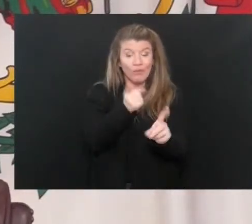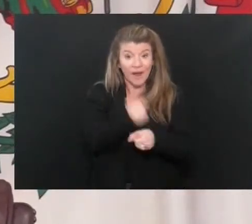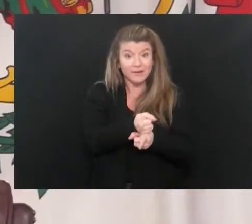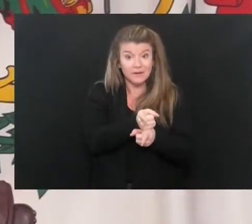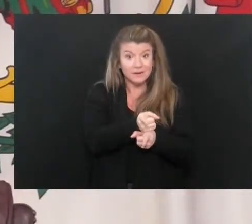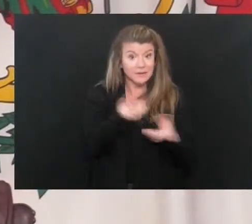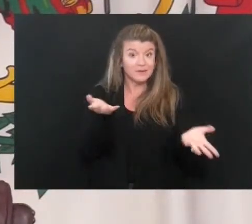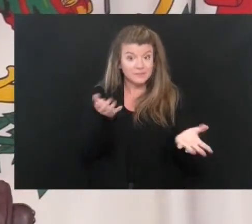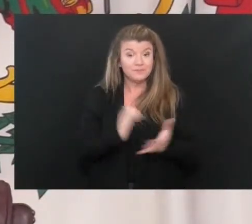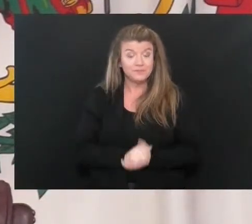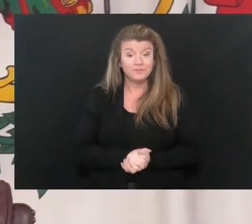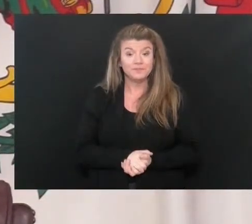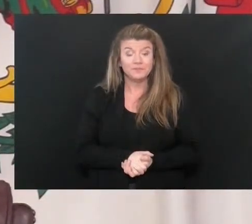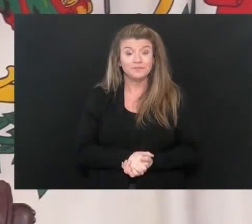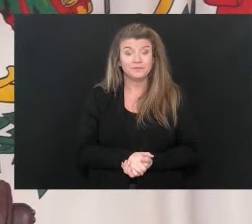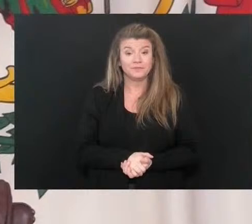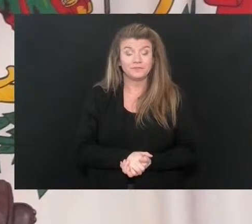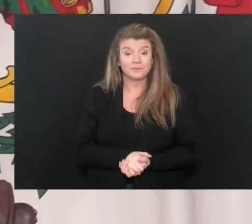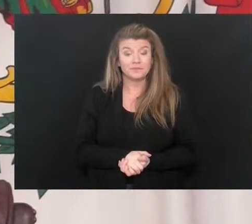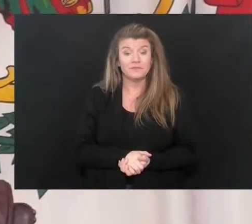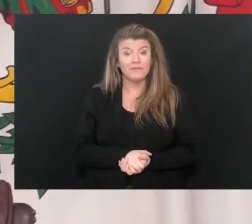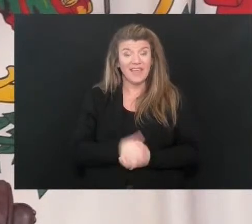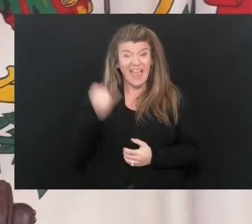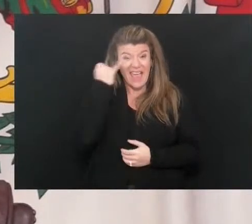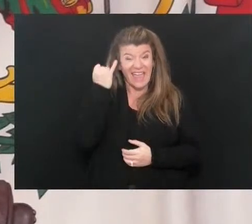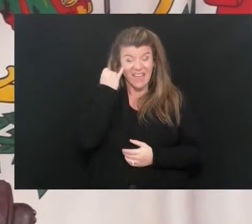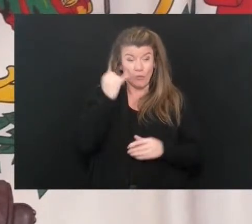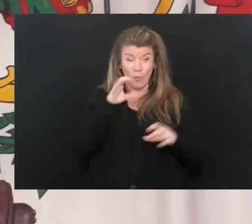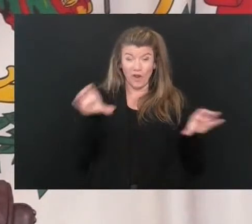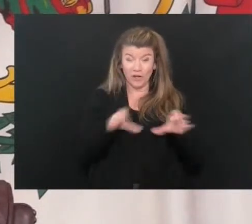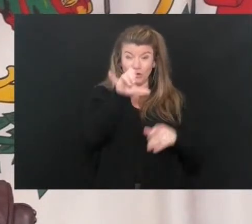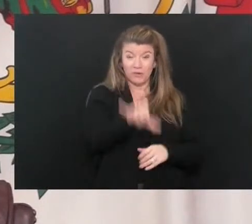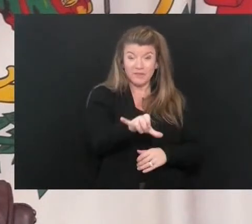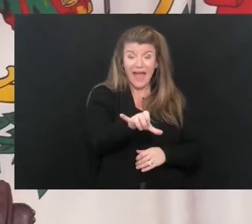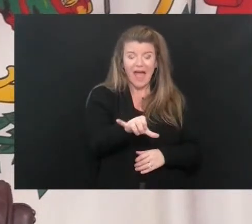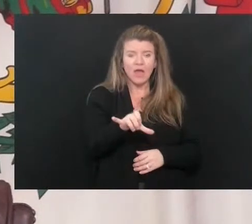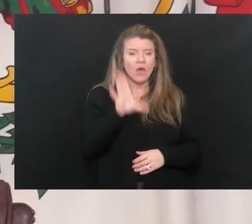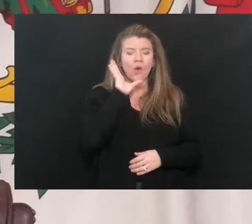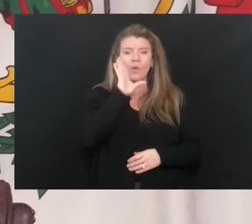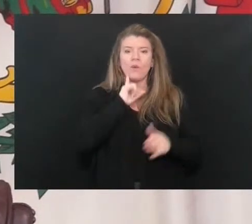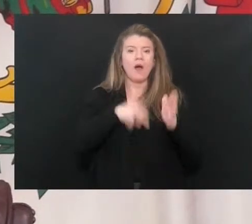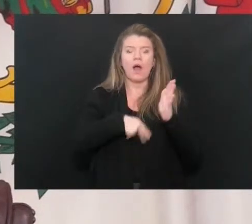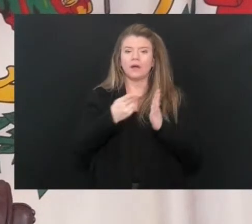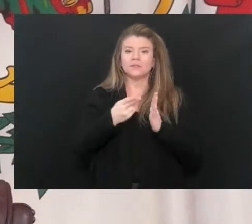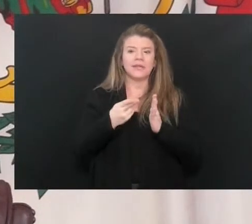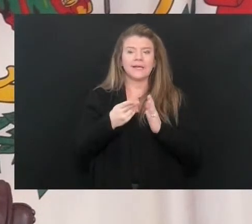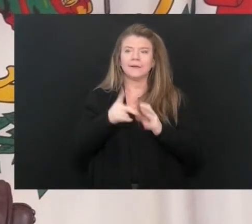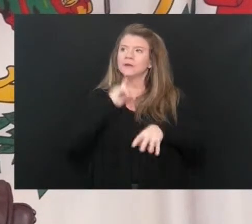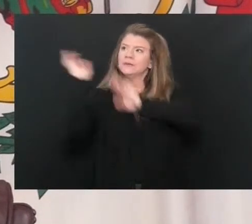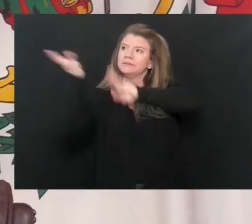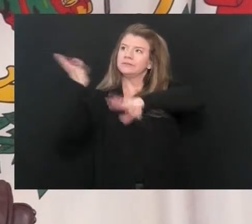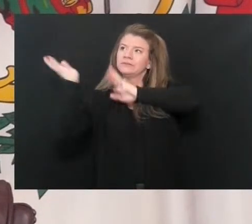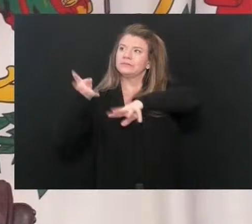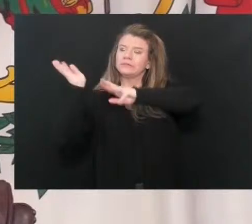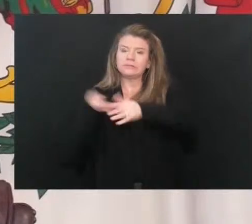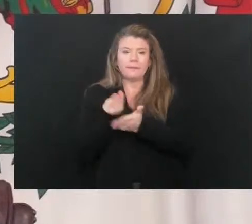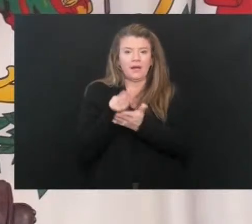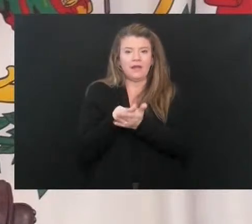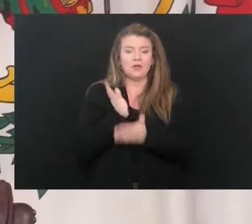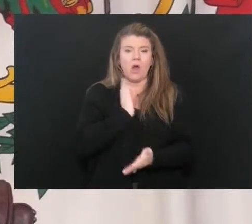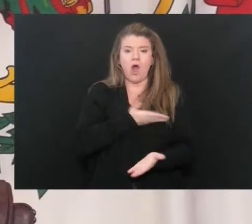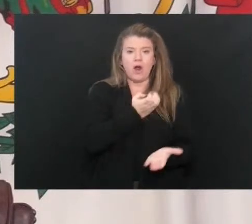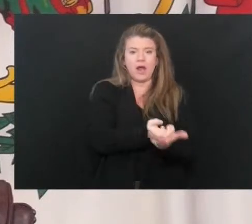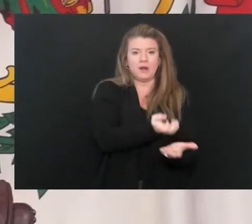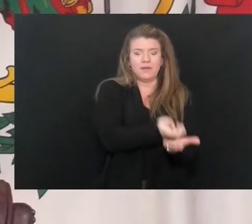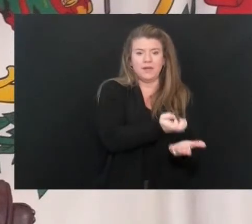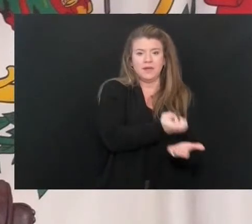Now, if we can do this, we will pump so much money into West Virginia's economy. We will put it back